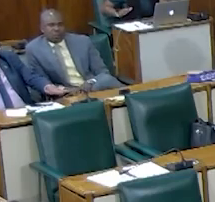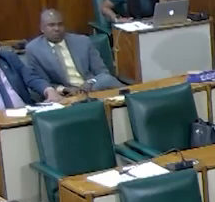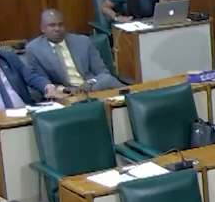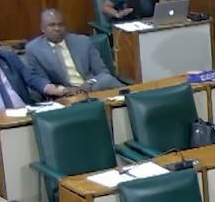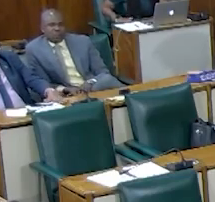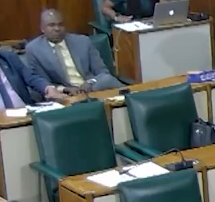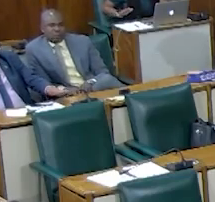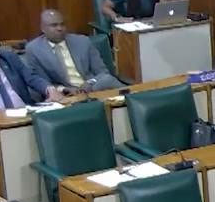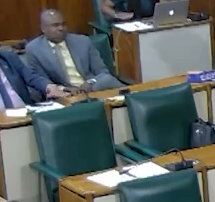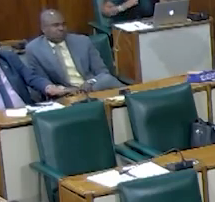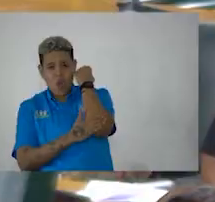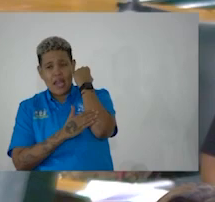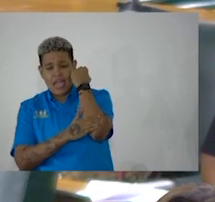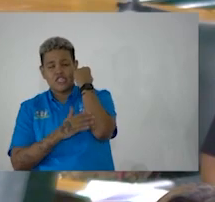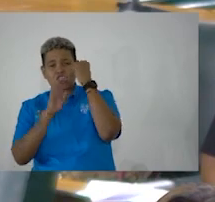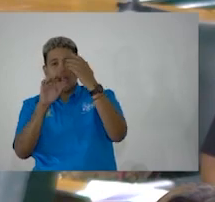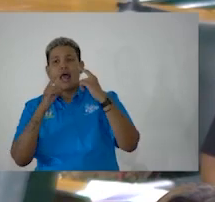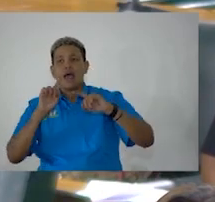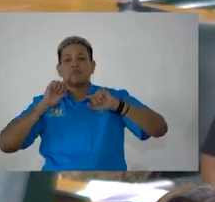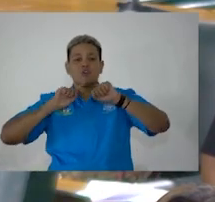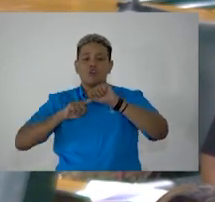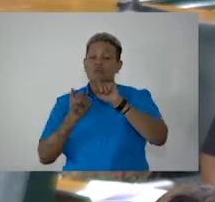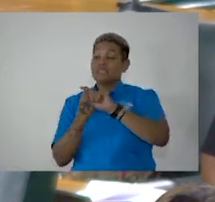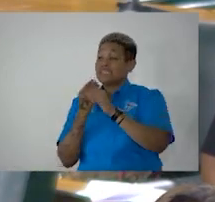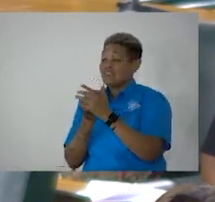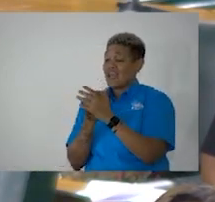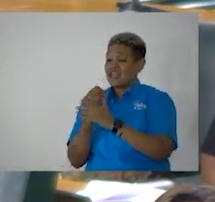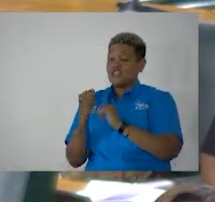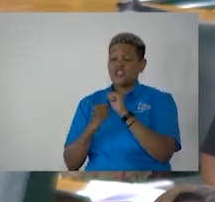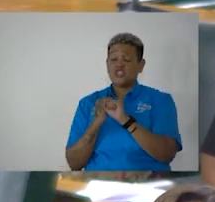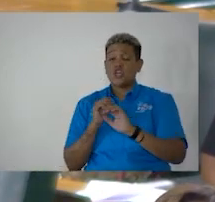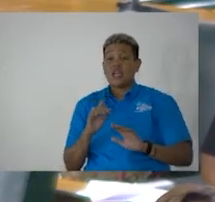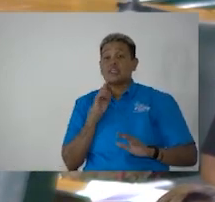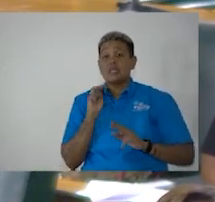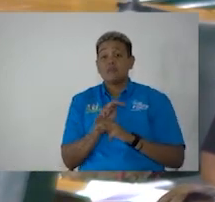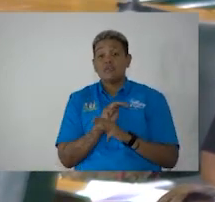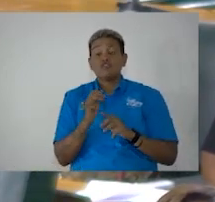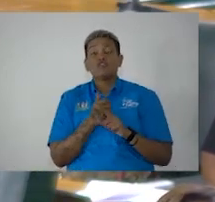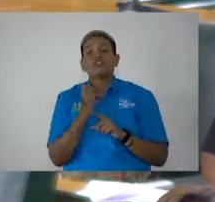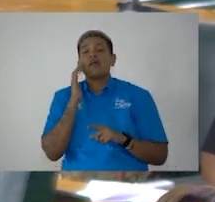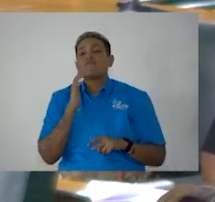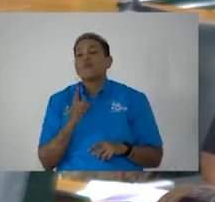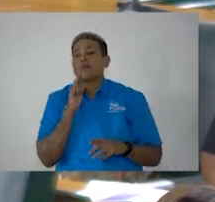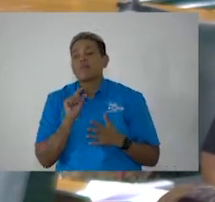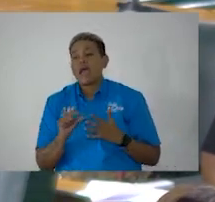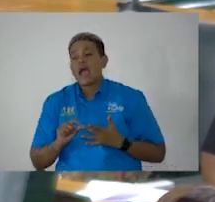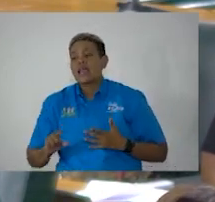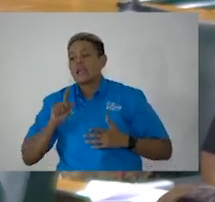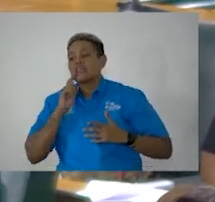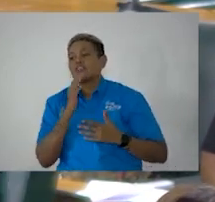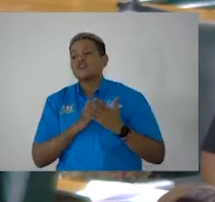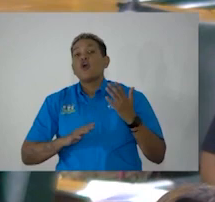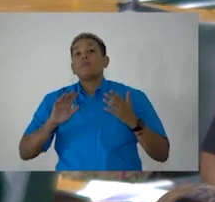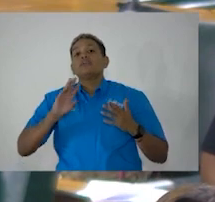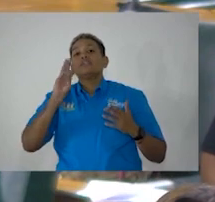cyber support around the nation. Commencing in the financial year, the ministry will be allocated a sum of